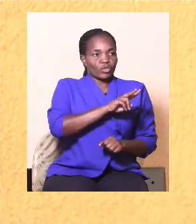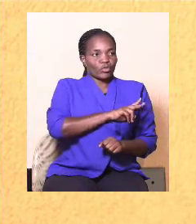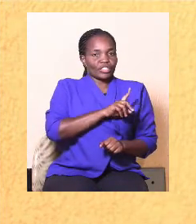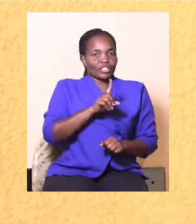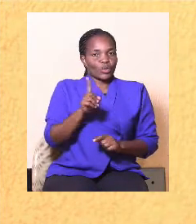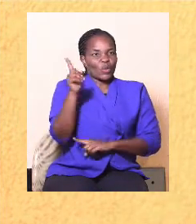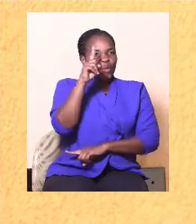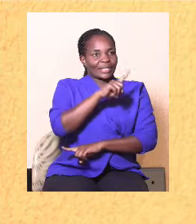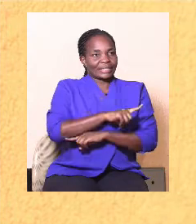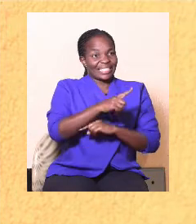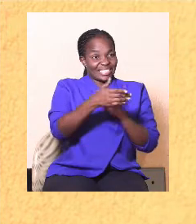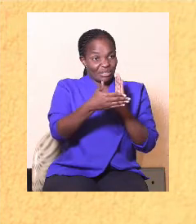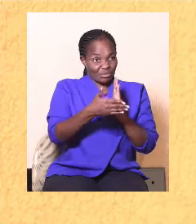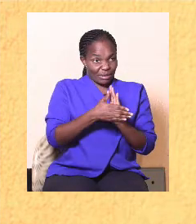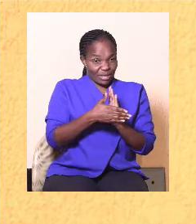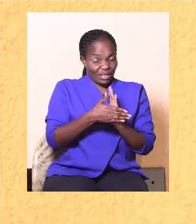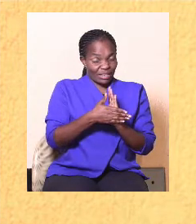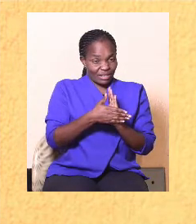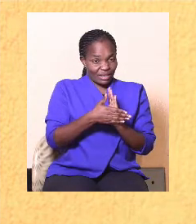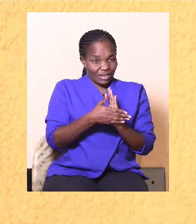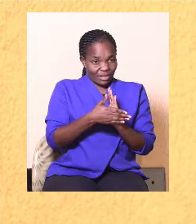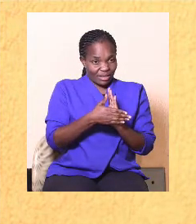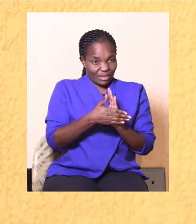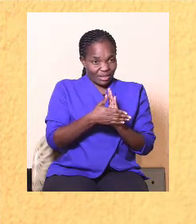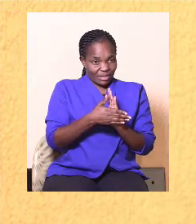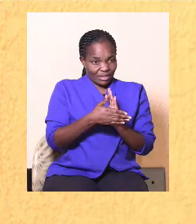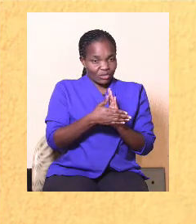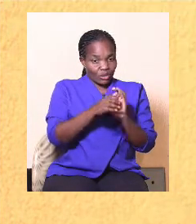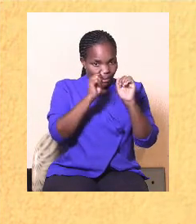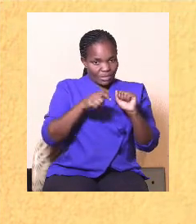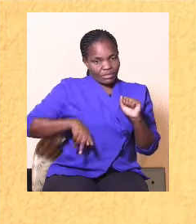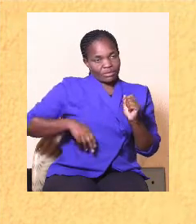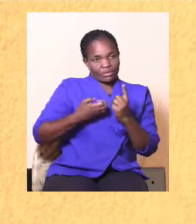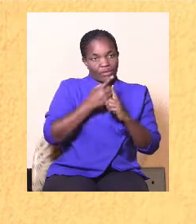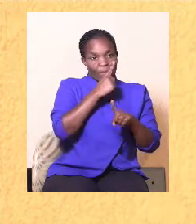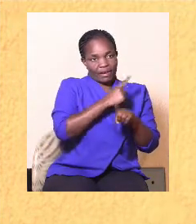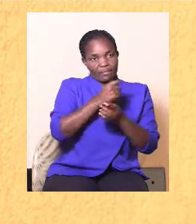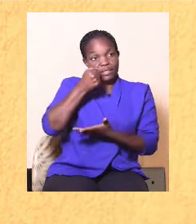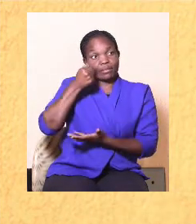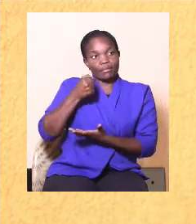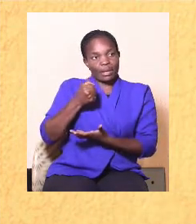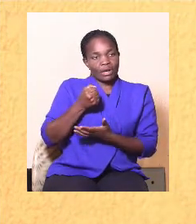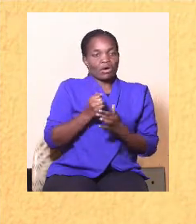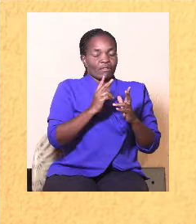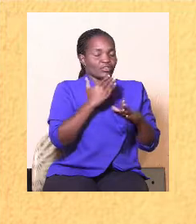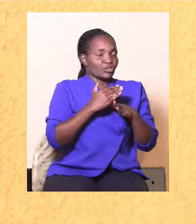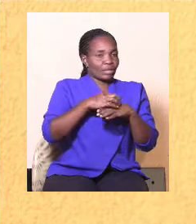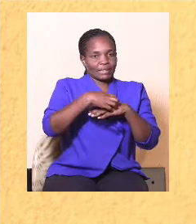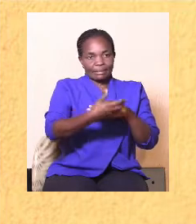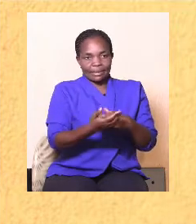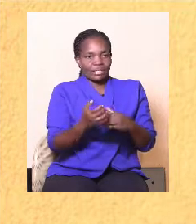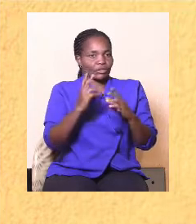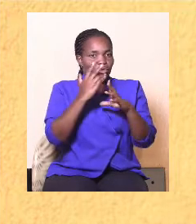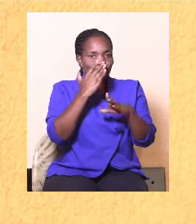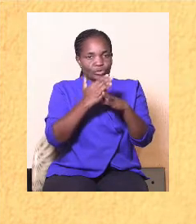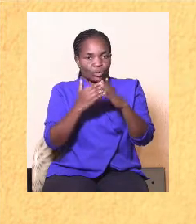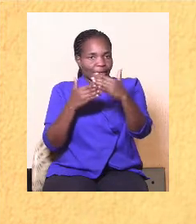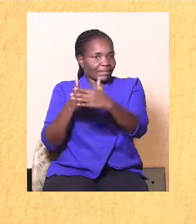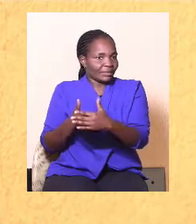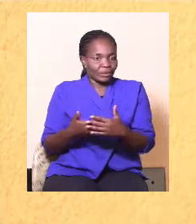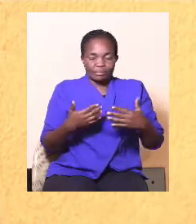activities. So it's meant for those 21 days. People have lost their livelihood during